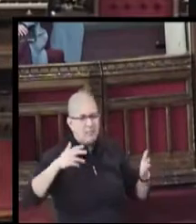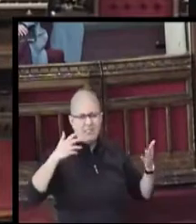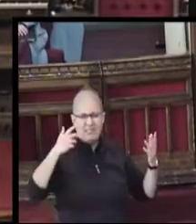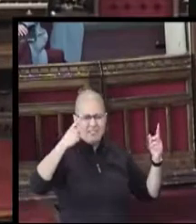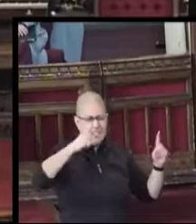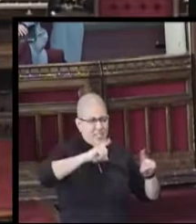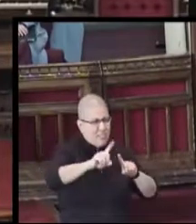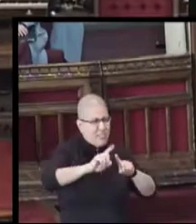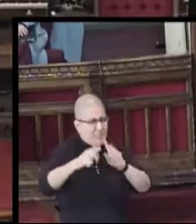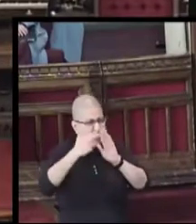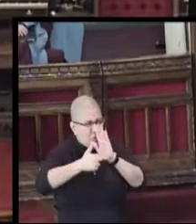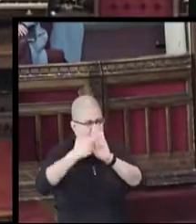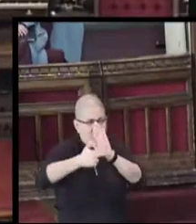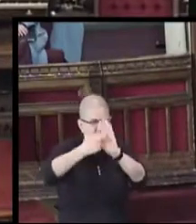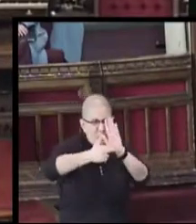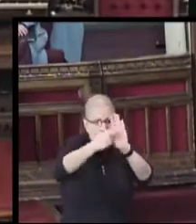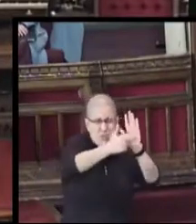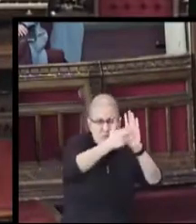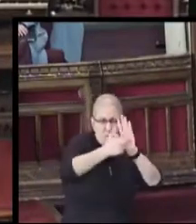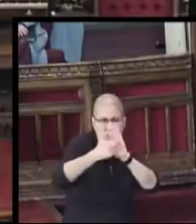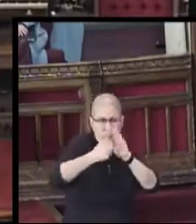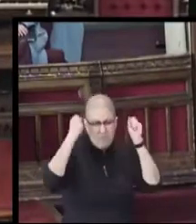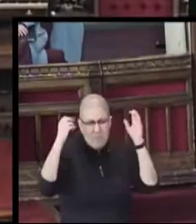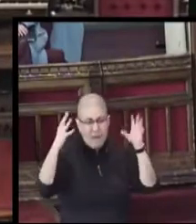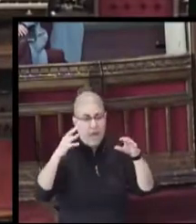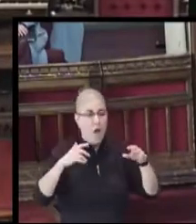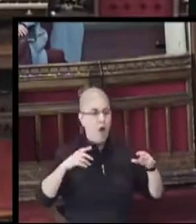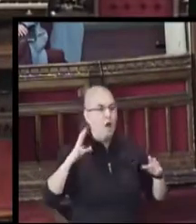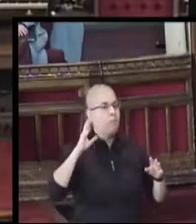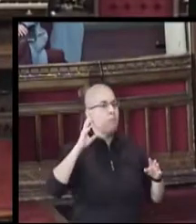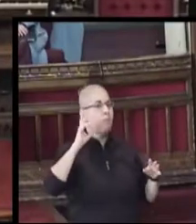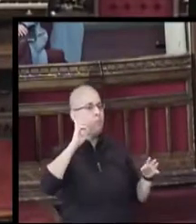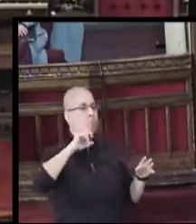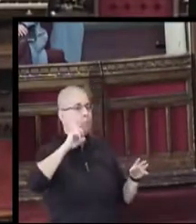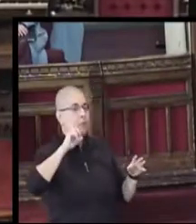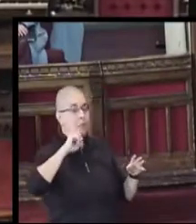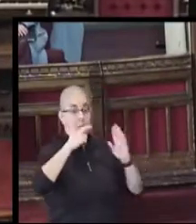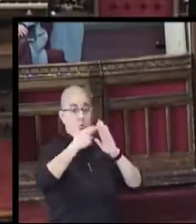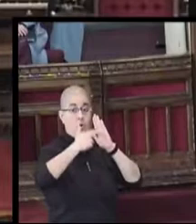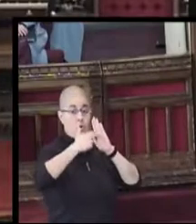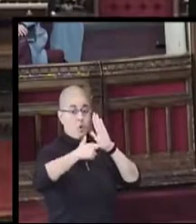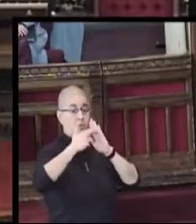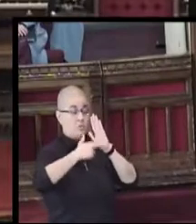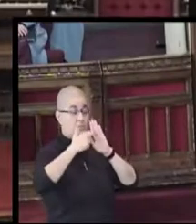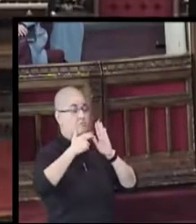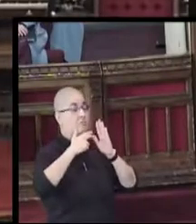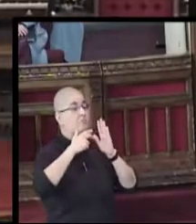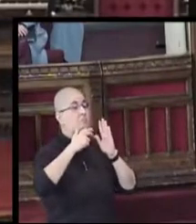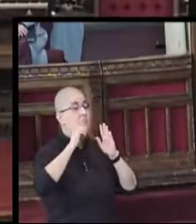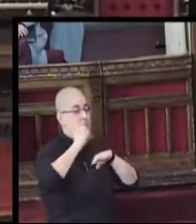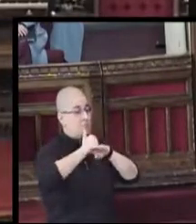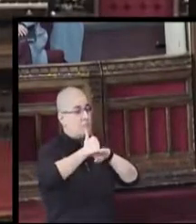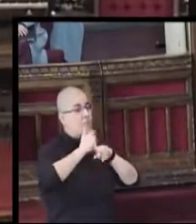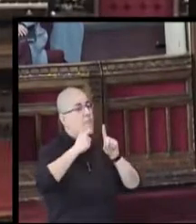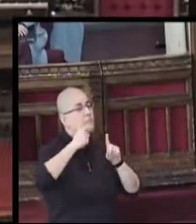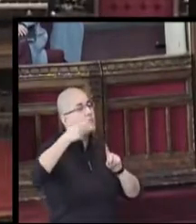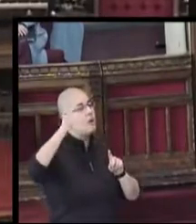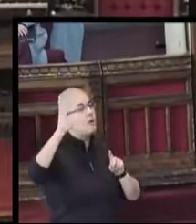these rules and regulations and were pretending that these rules and regulations were from